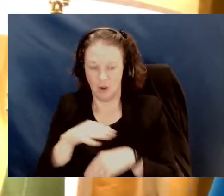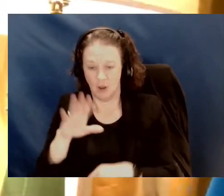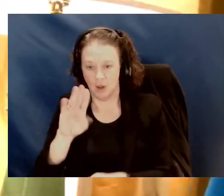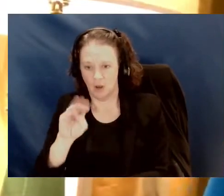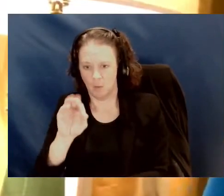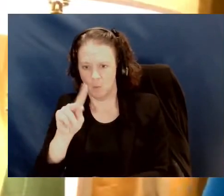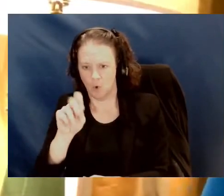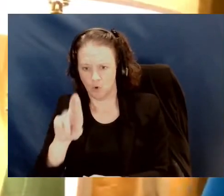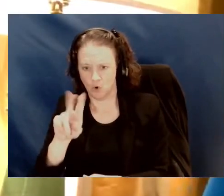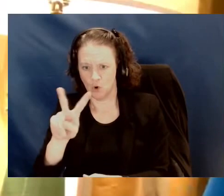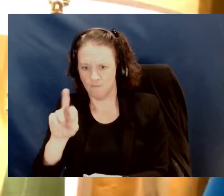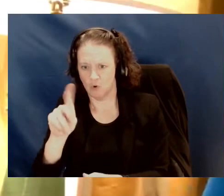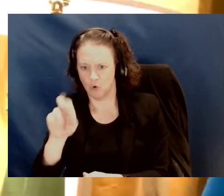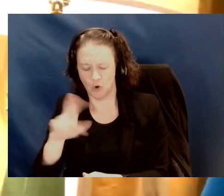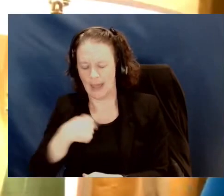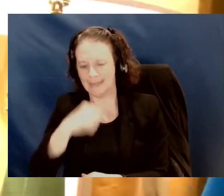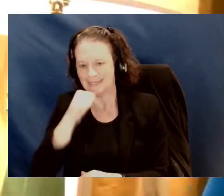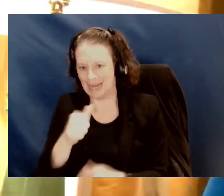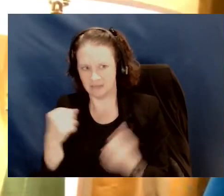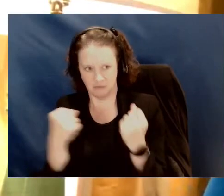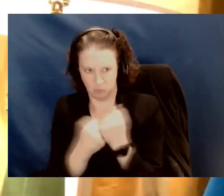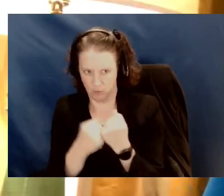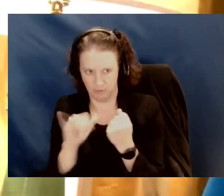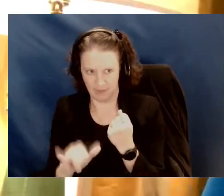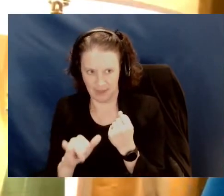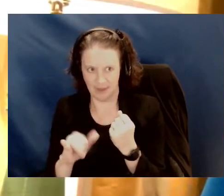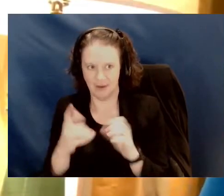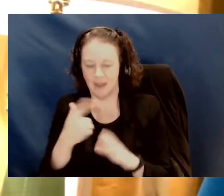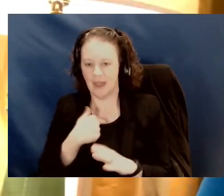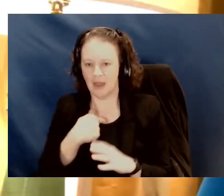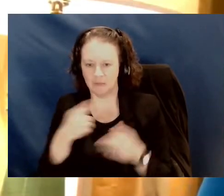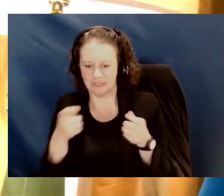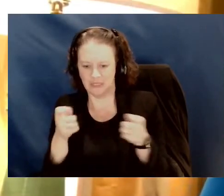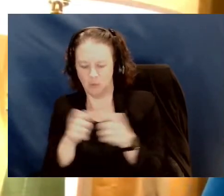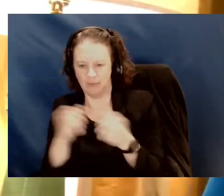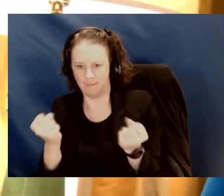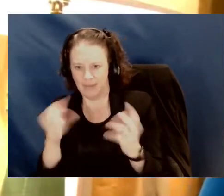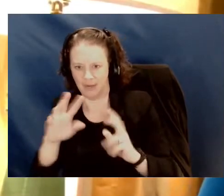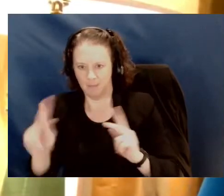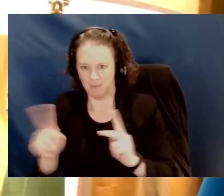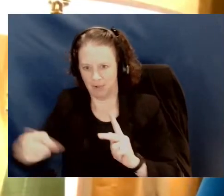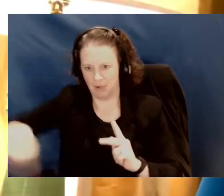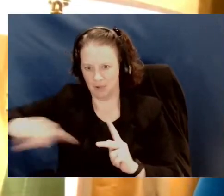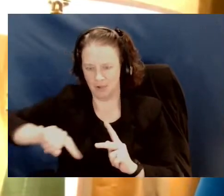support motor voter. I was dealing with a lot of constituents who were